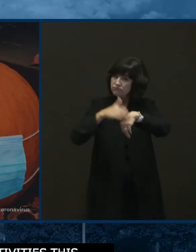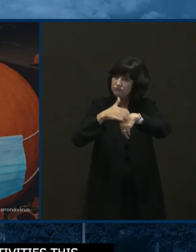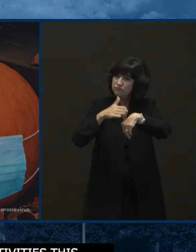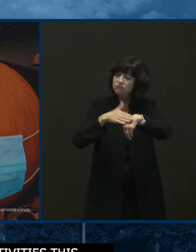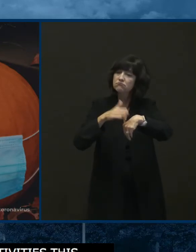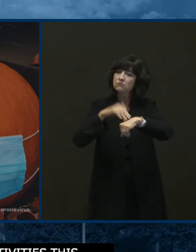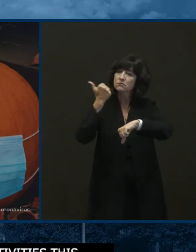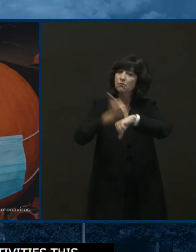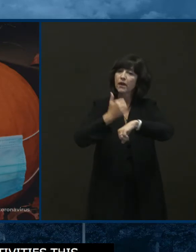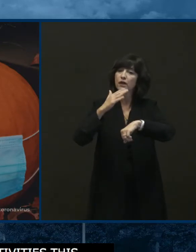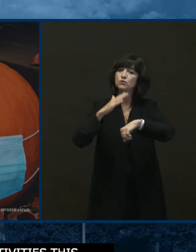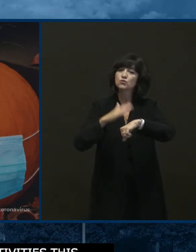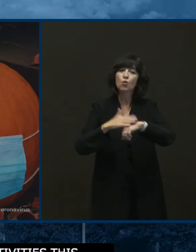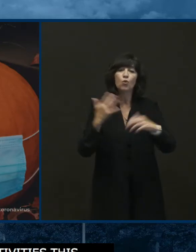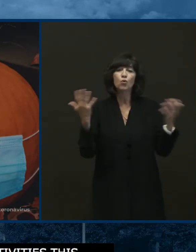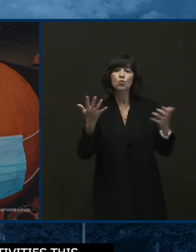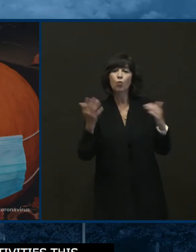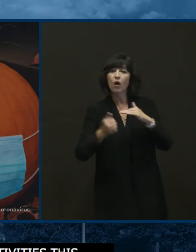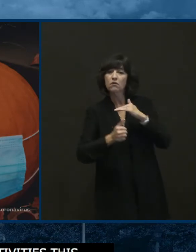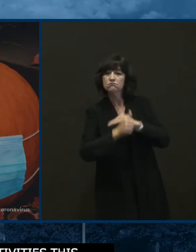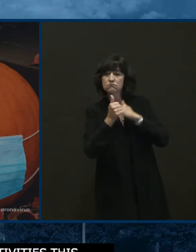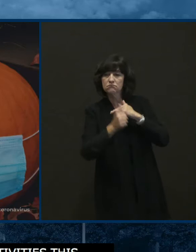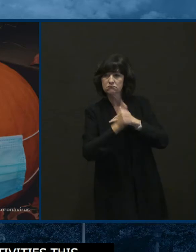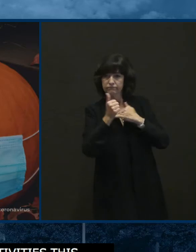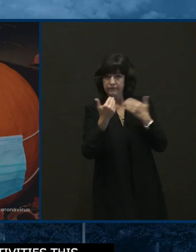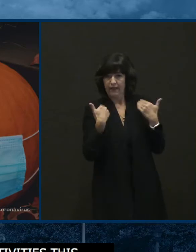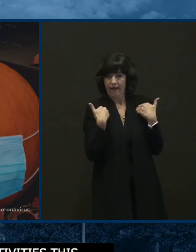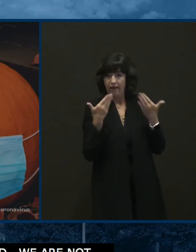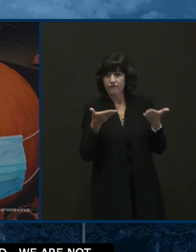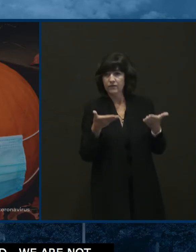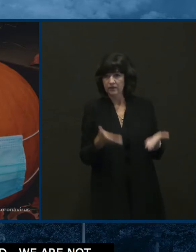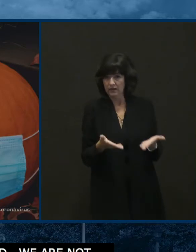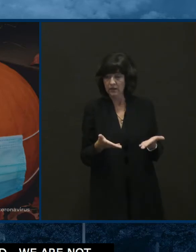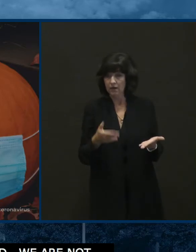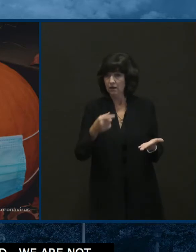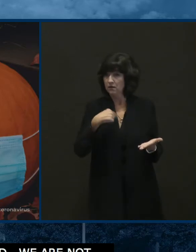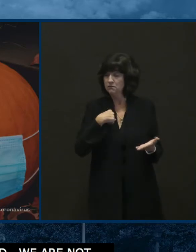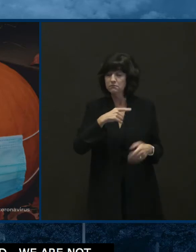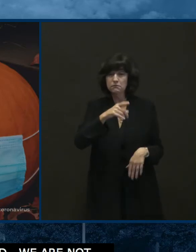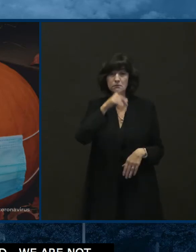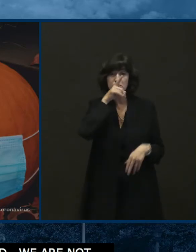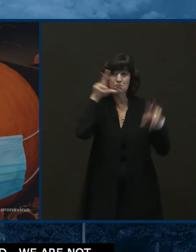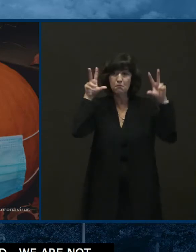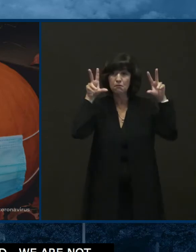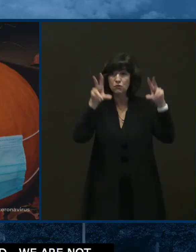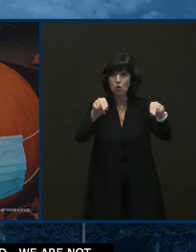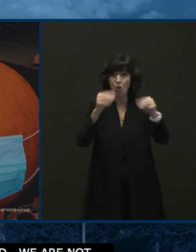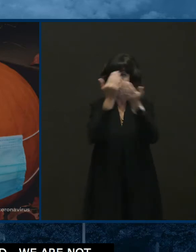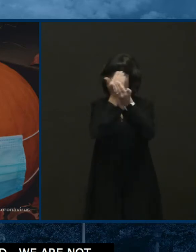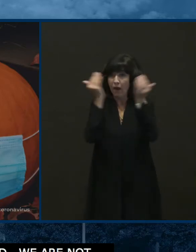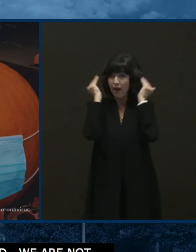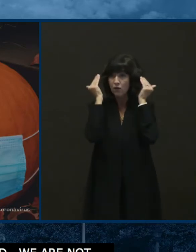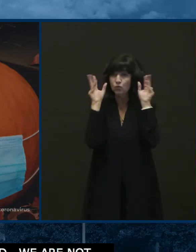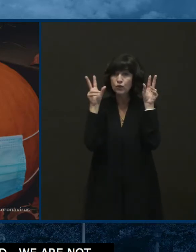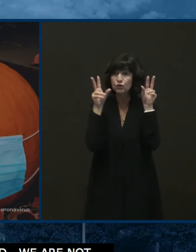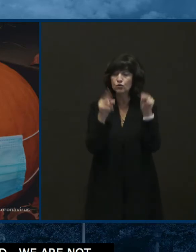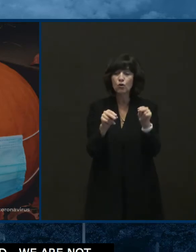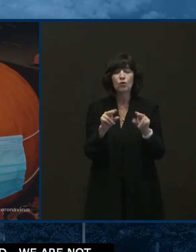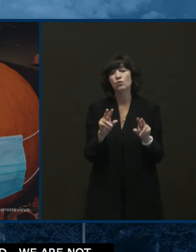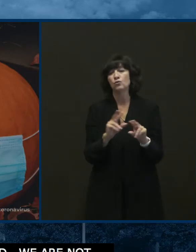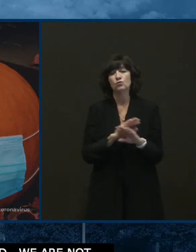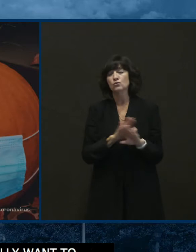can't celebrate Halloween, but we really want to promote low-risk activities, like